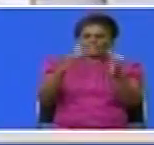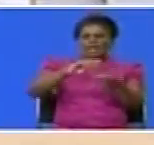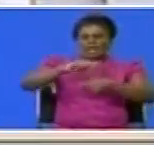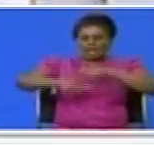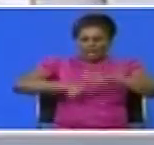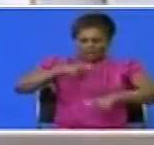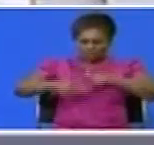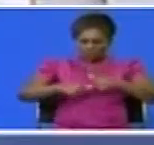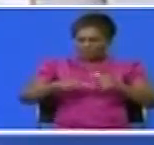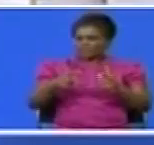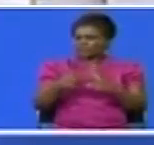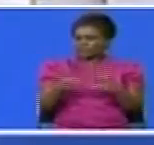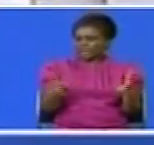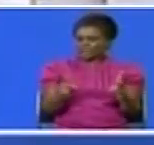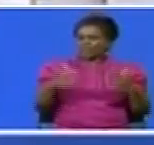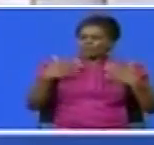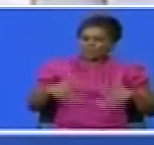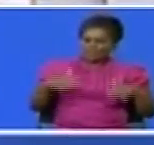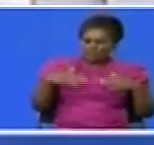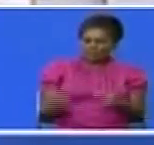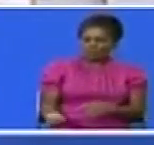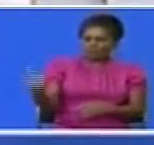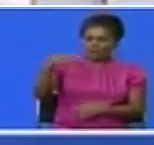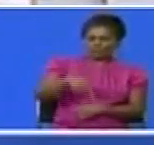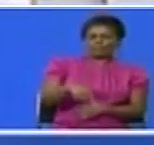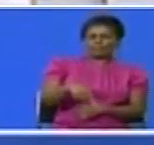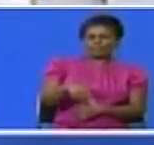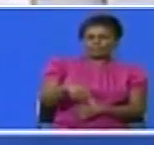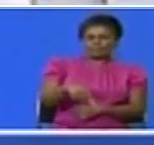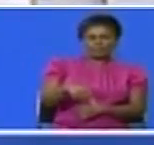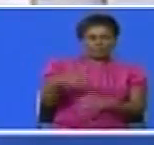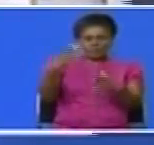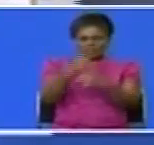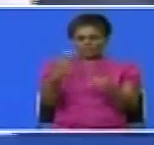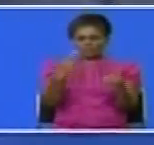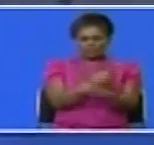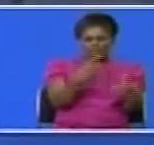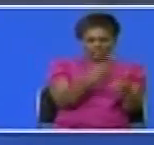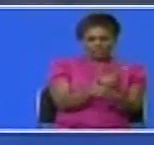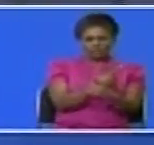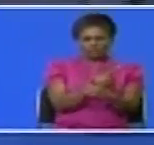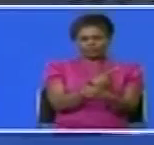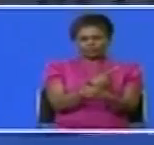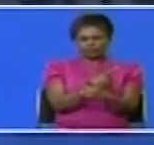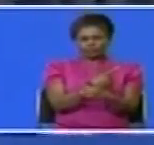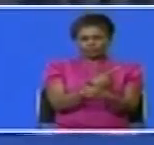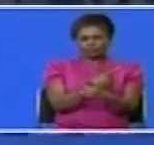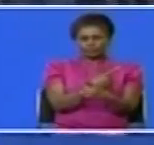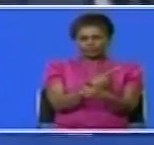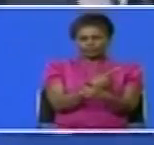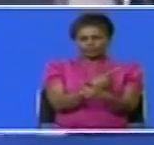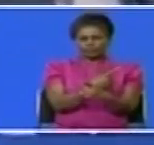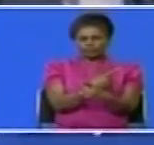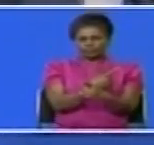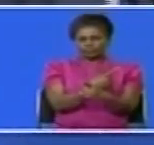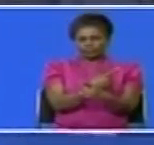the action can only begin with the individual come up to whatever organizations one is working with. And the organizations